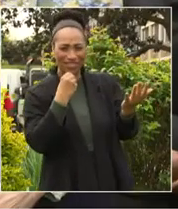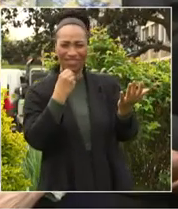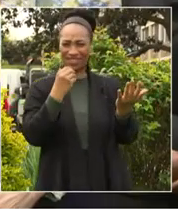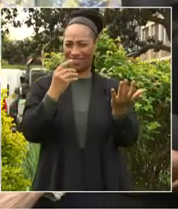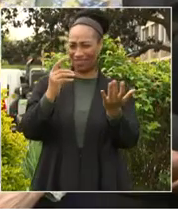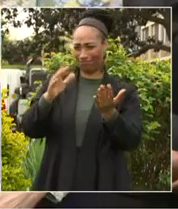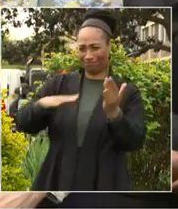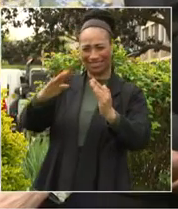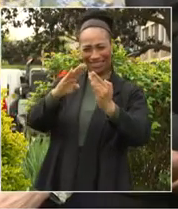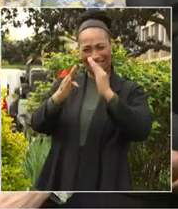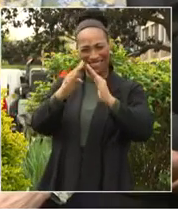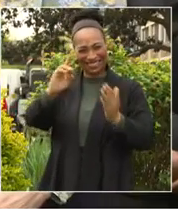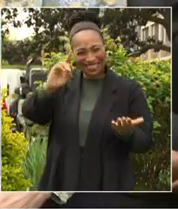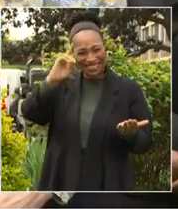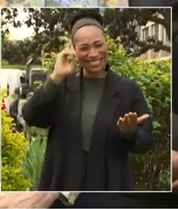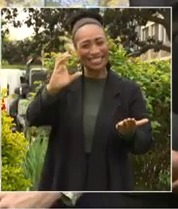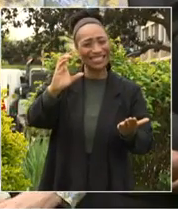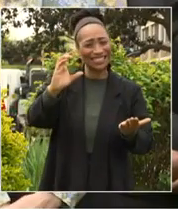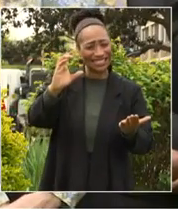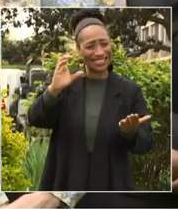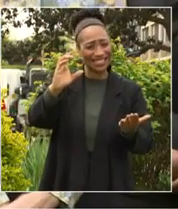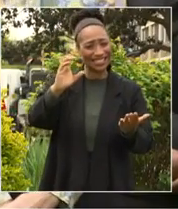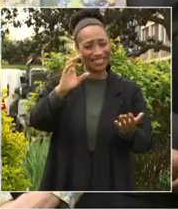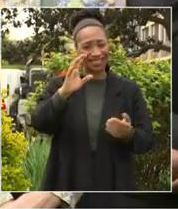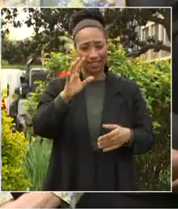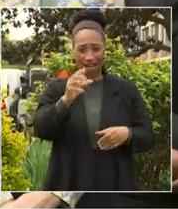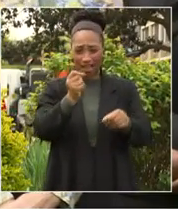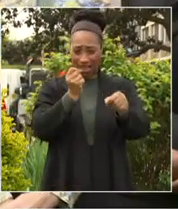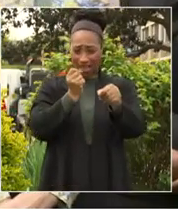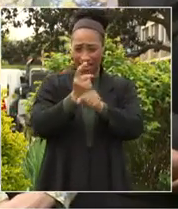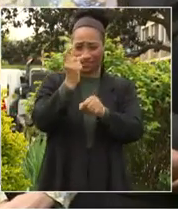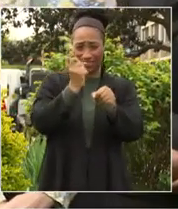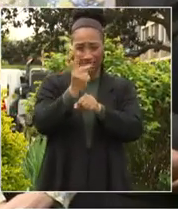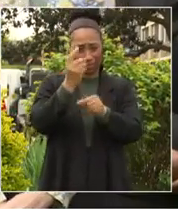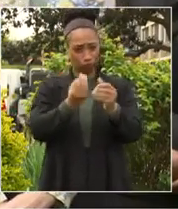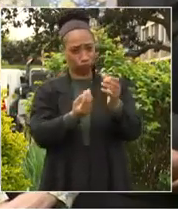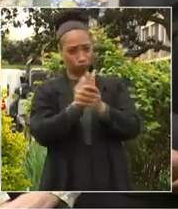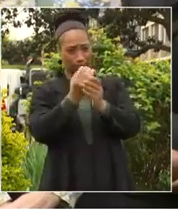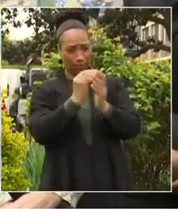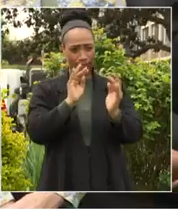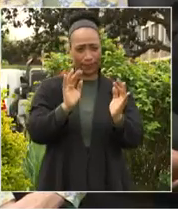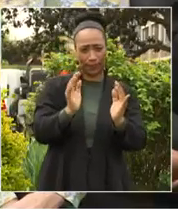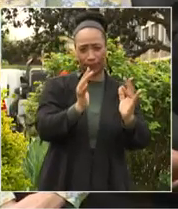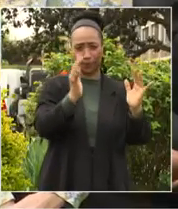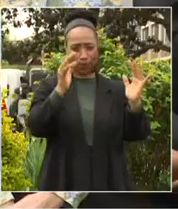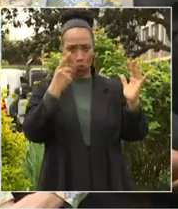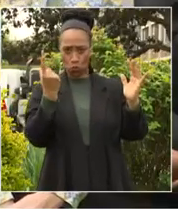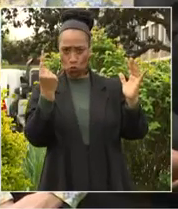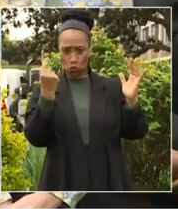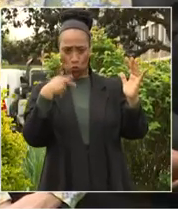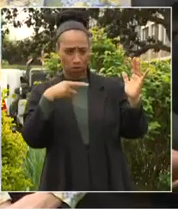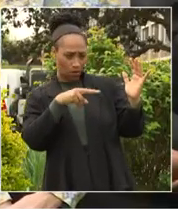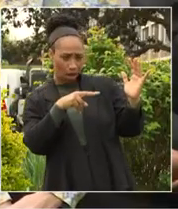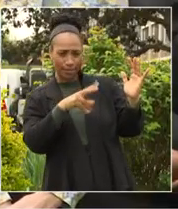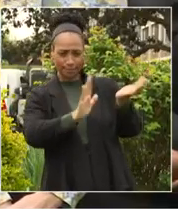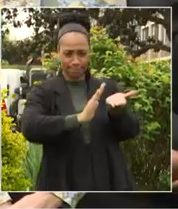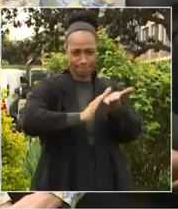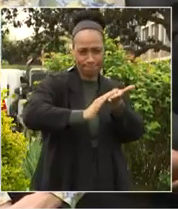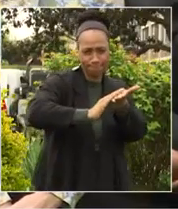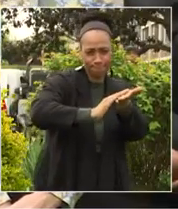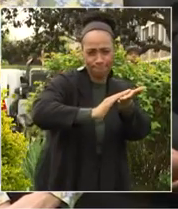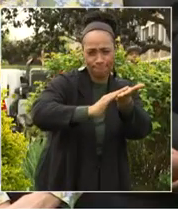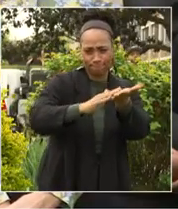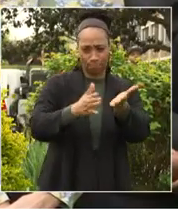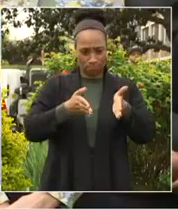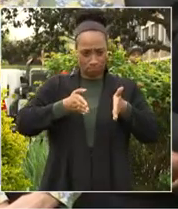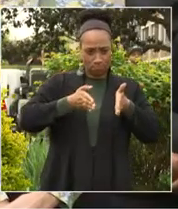our sleeves to get to work, from sweeping to alley cleanups, and of course filling up